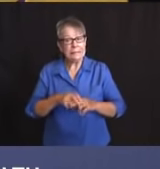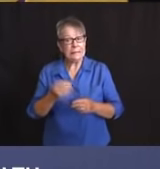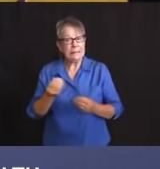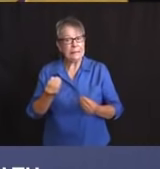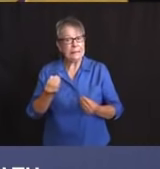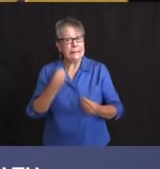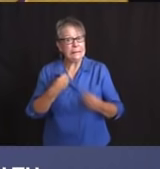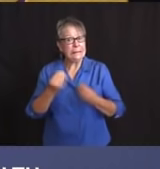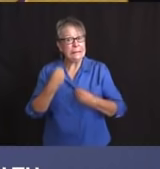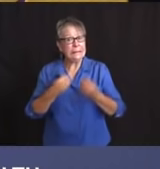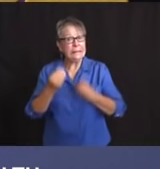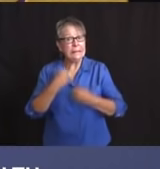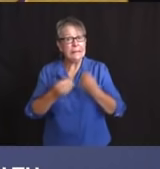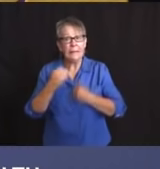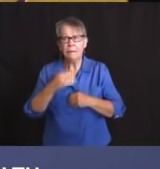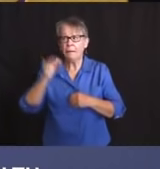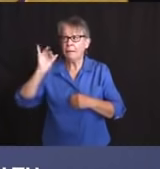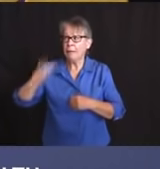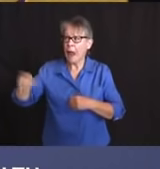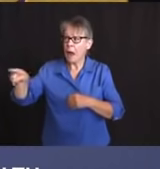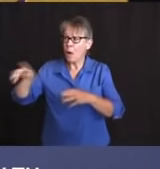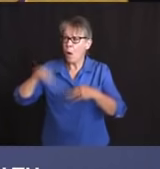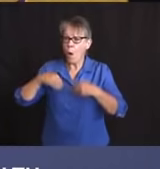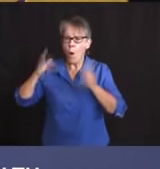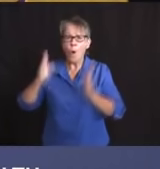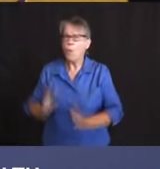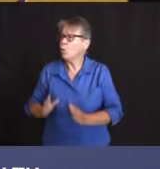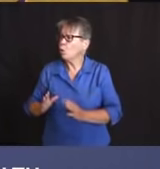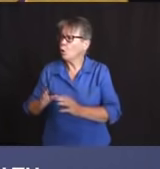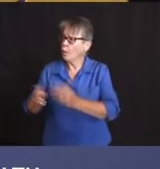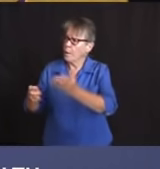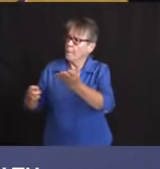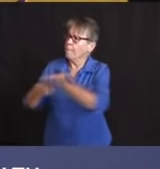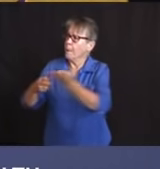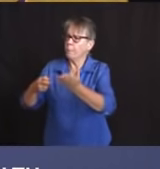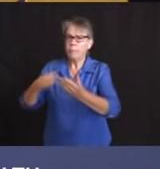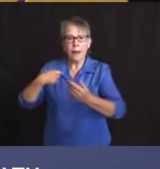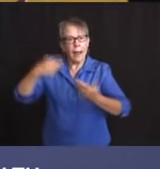got to play by the rules. And that includes social distancing,